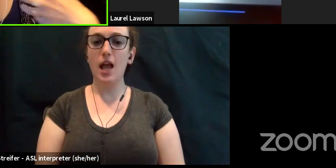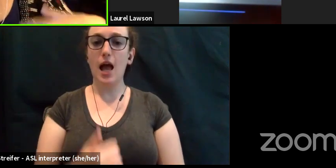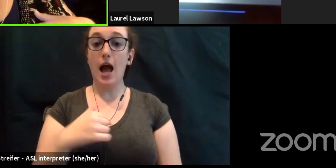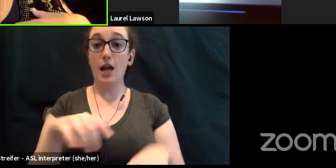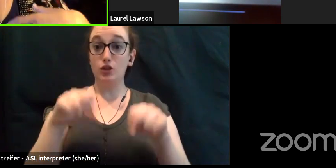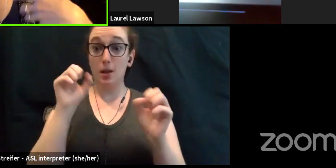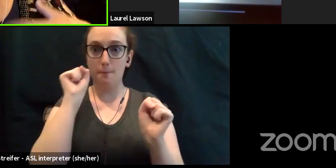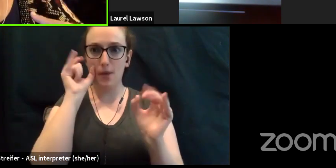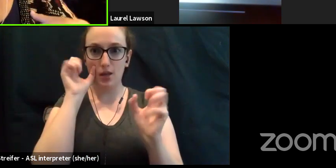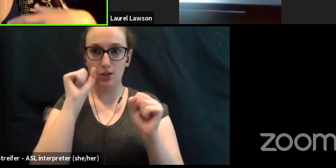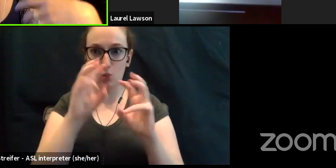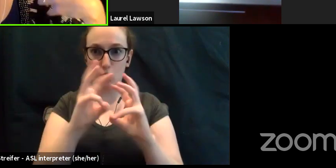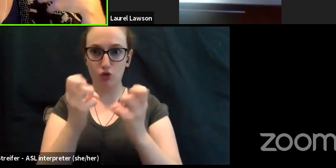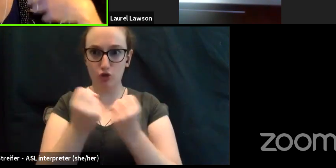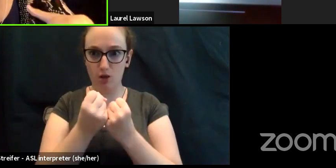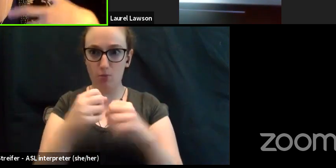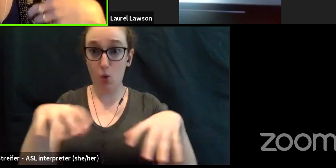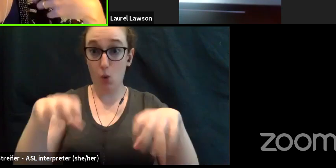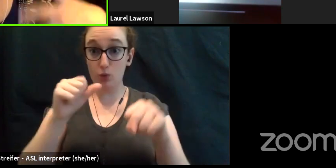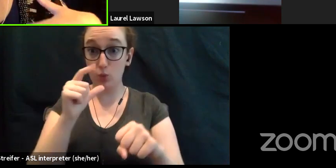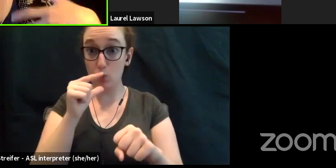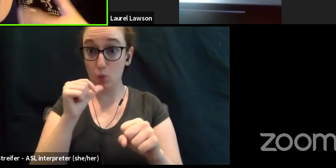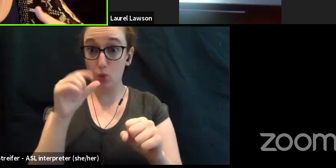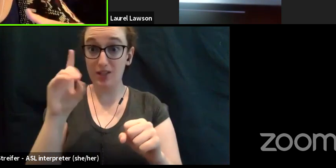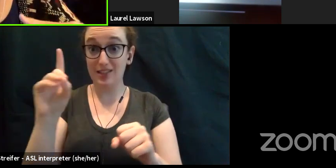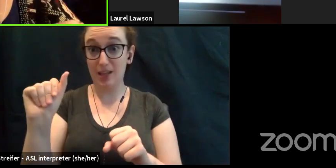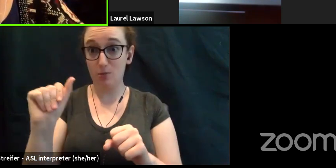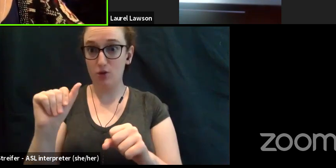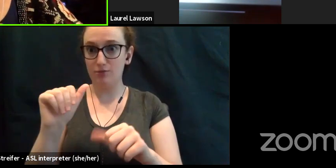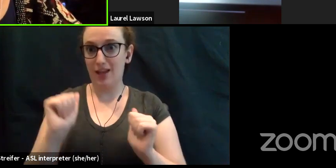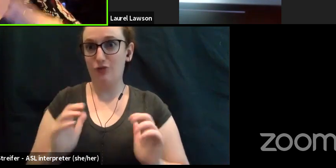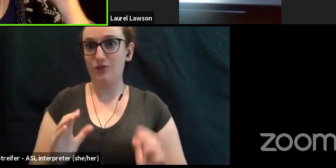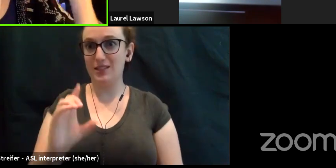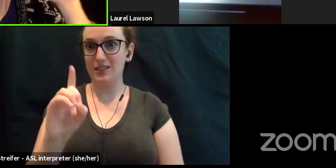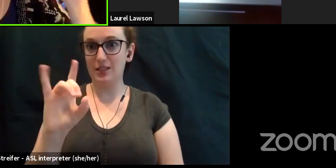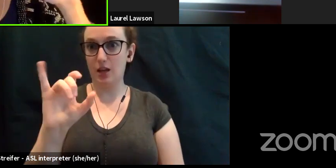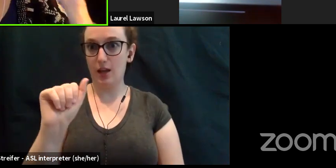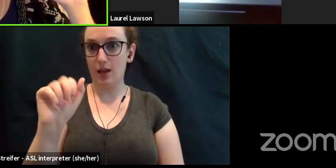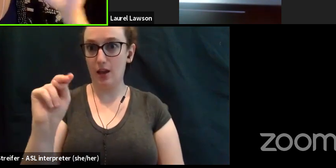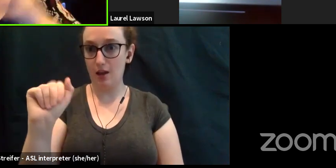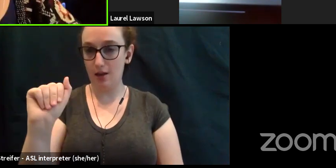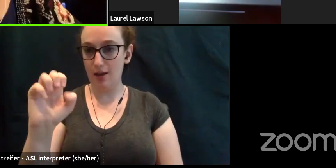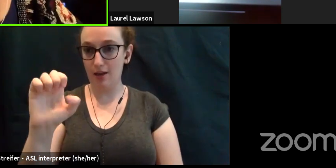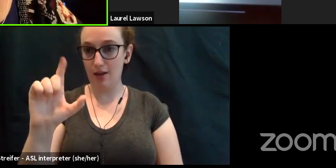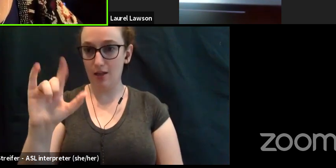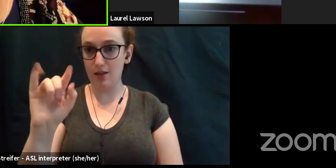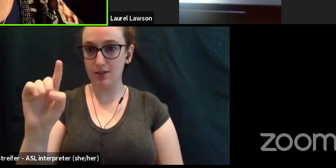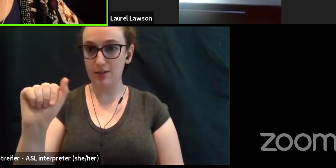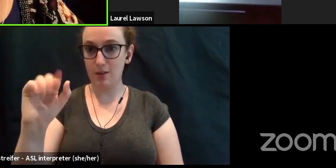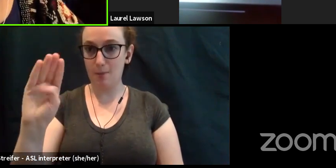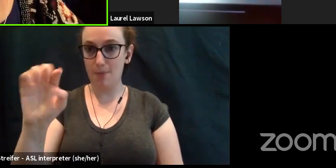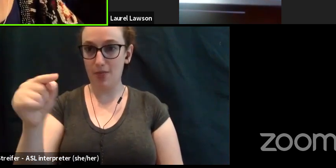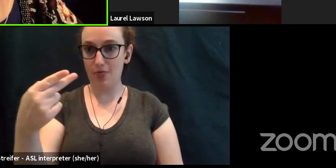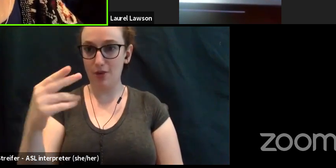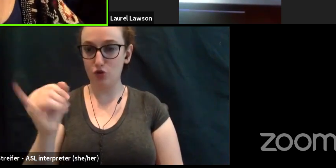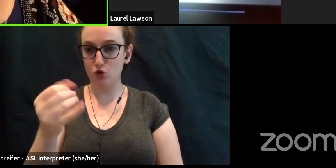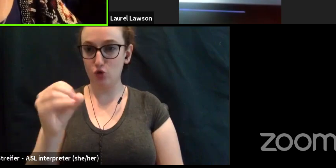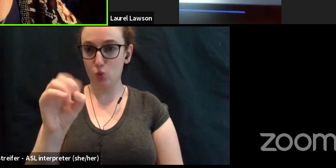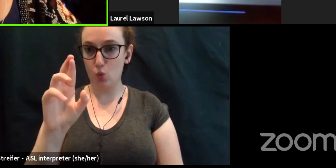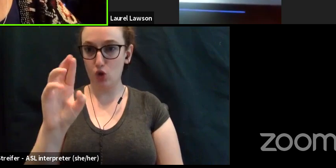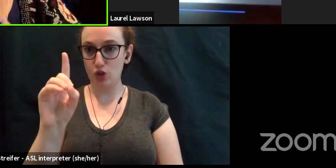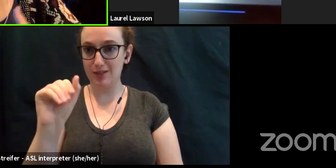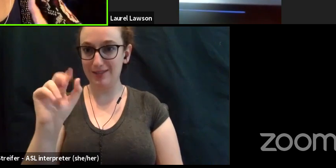by disabled actress Diana Elizabeth Jordan. She might be out there. So hi, Diana, if you're out there. And her